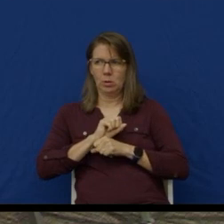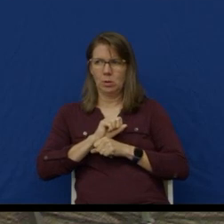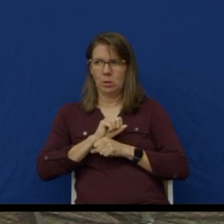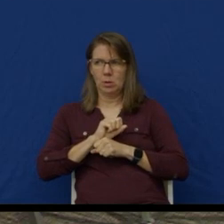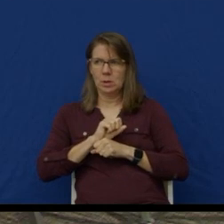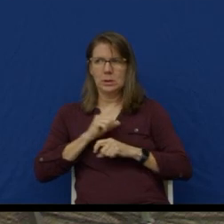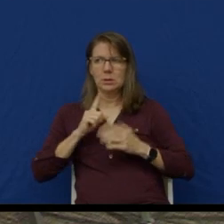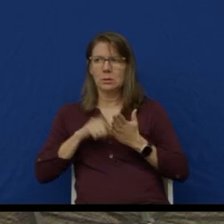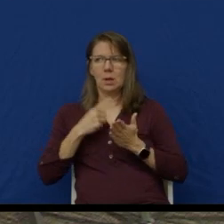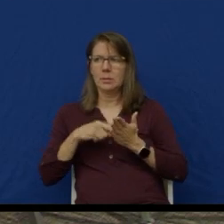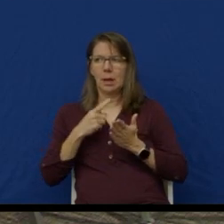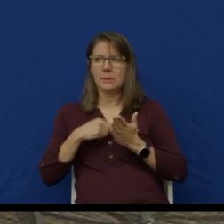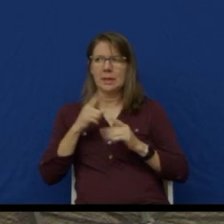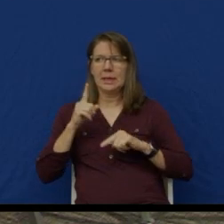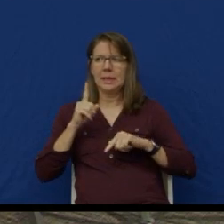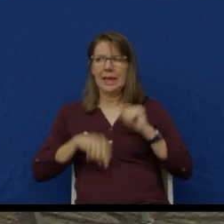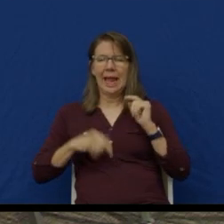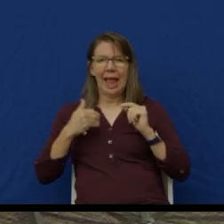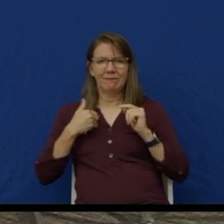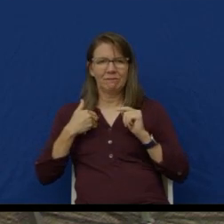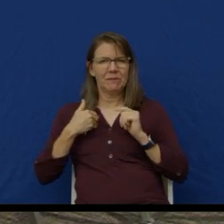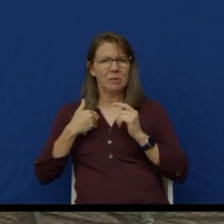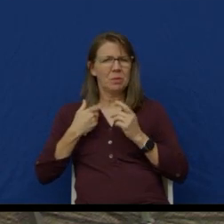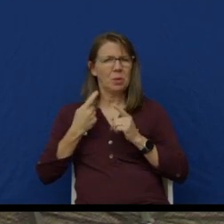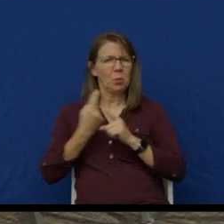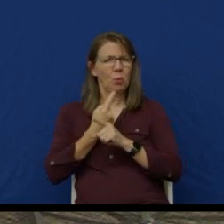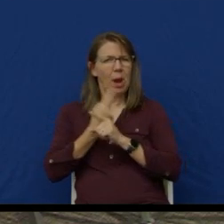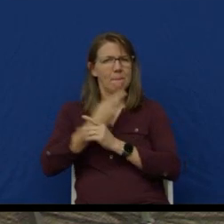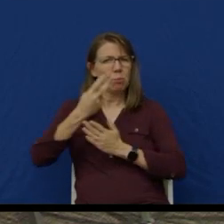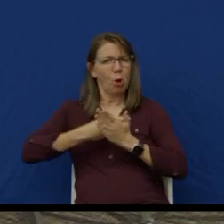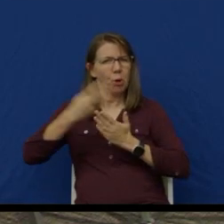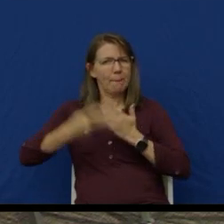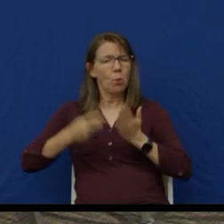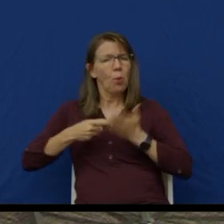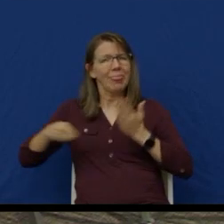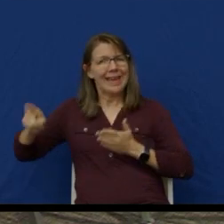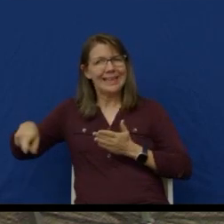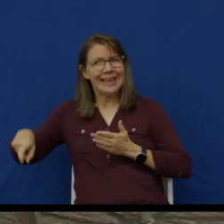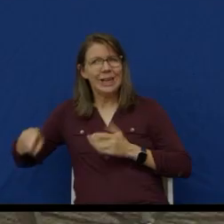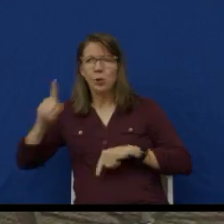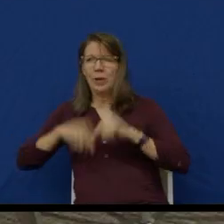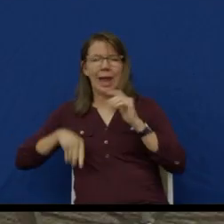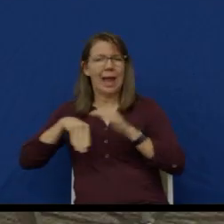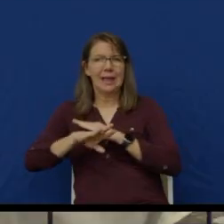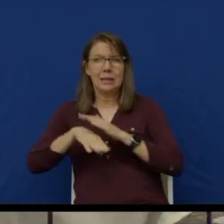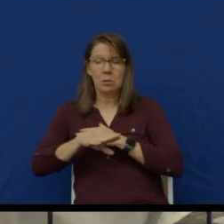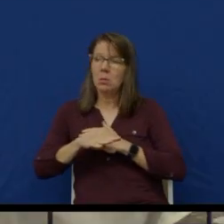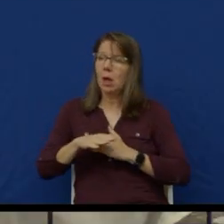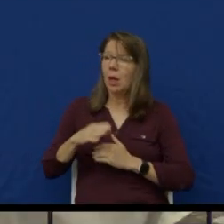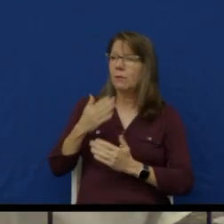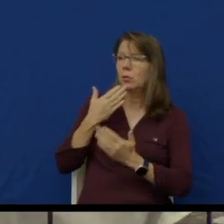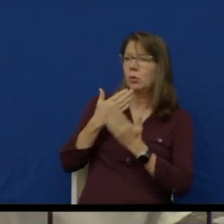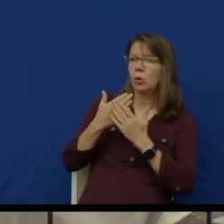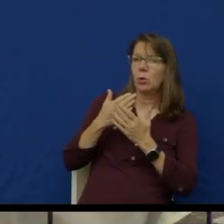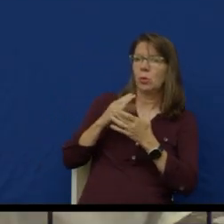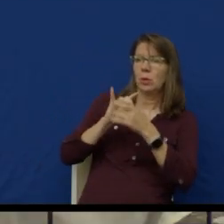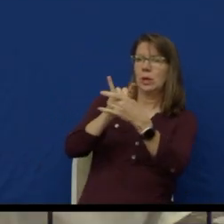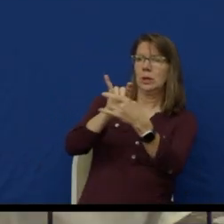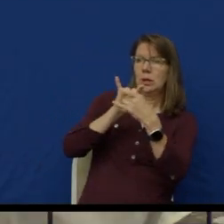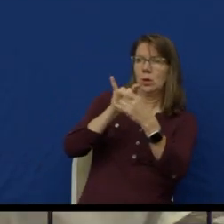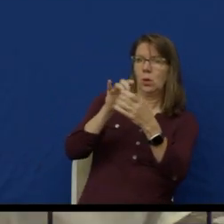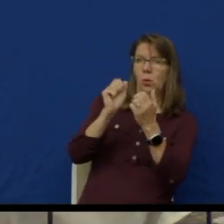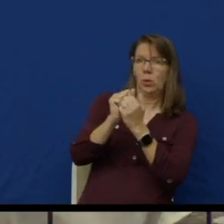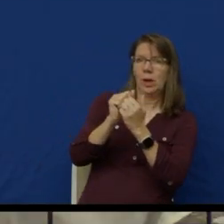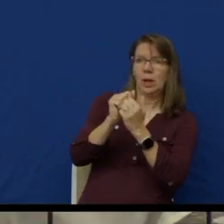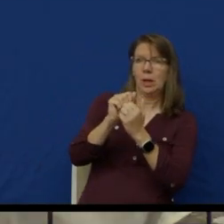can't get the program that they need or et We actually cetera. have probably one of the best relationships between an Department of Education